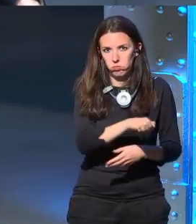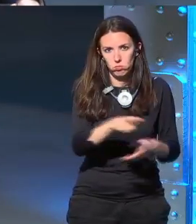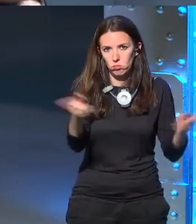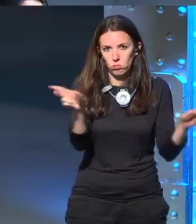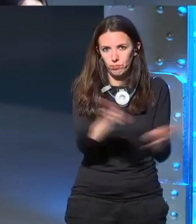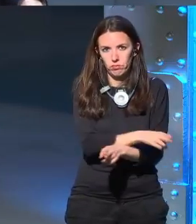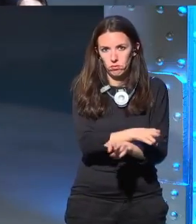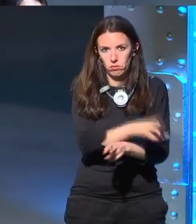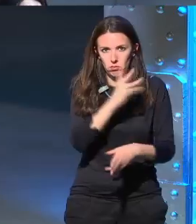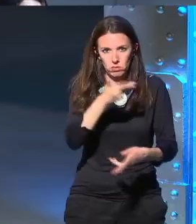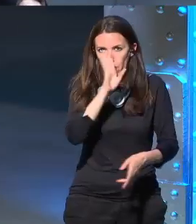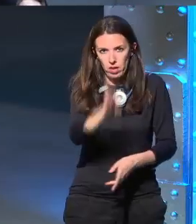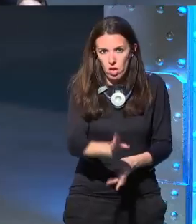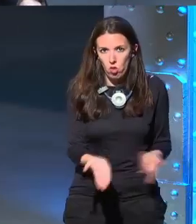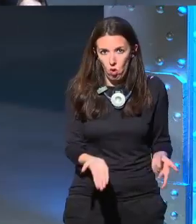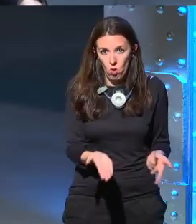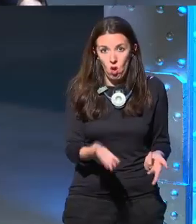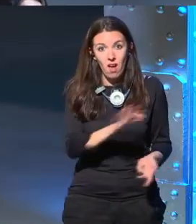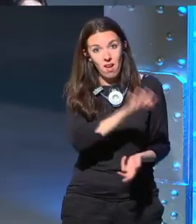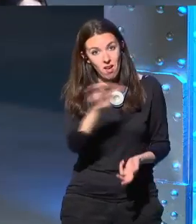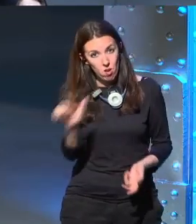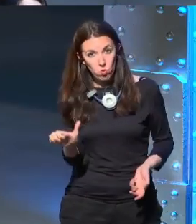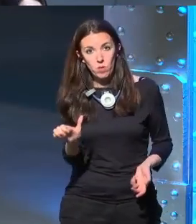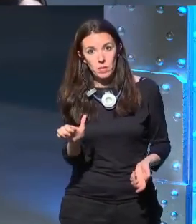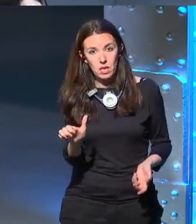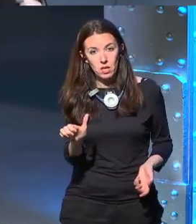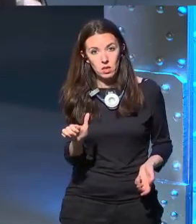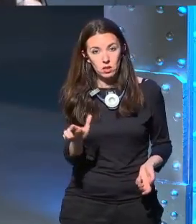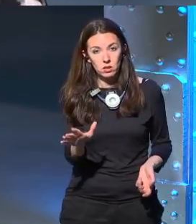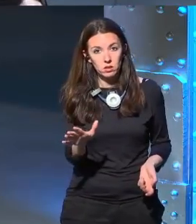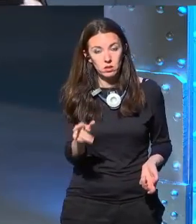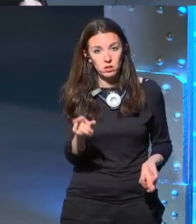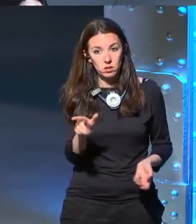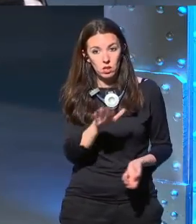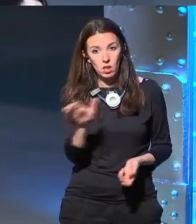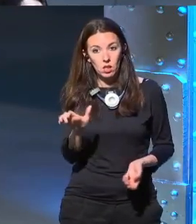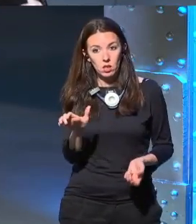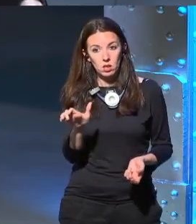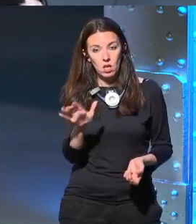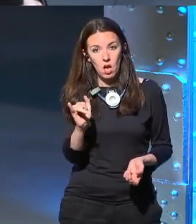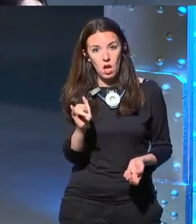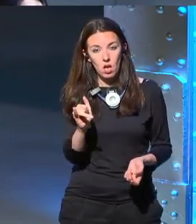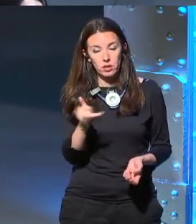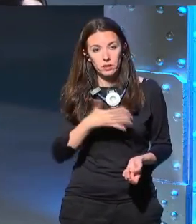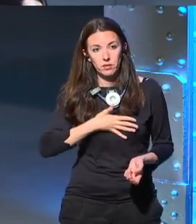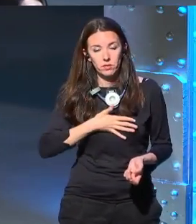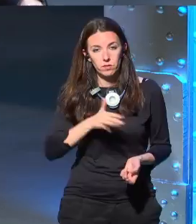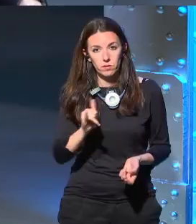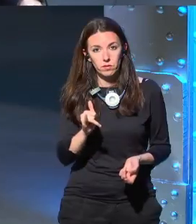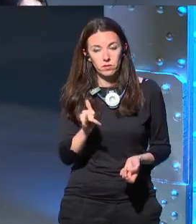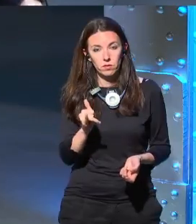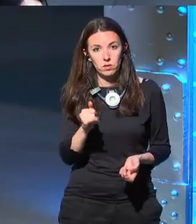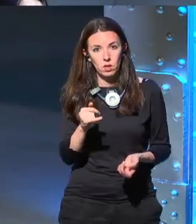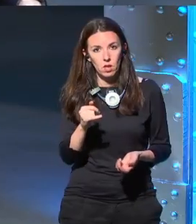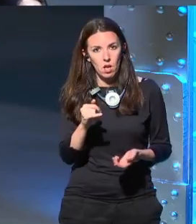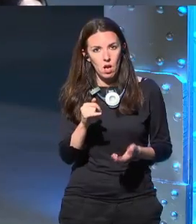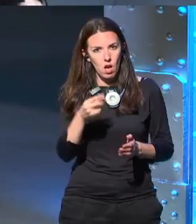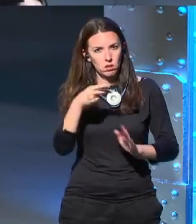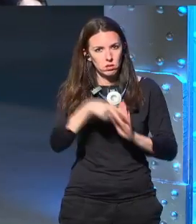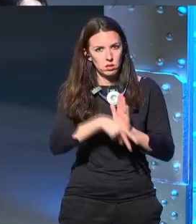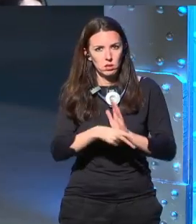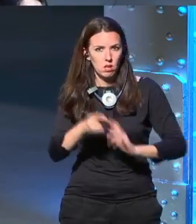it. In Europe, you have a antitrust and monopolies regime that would